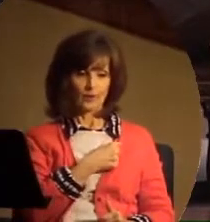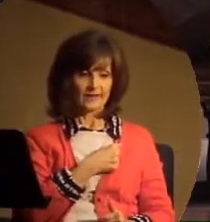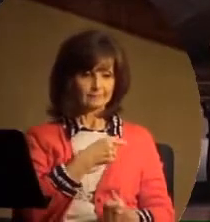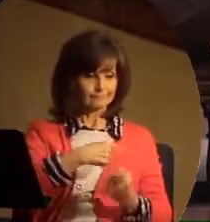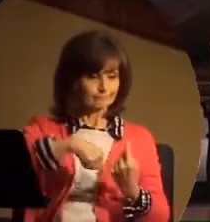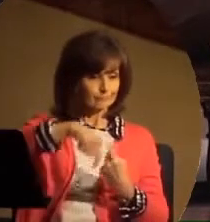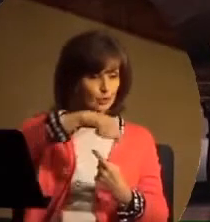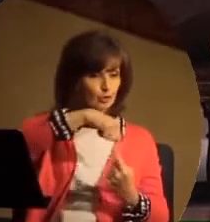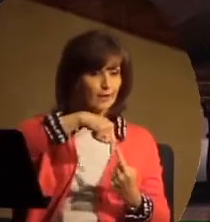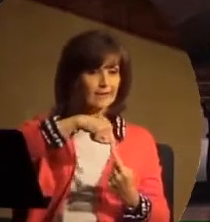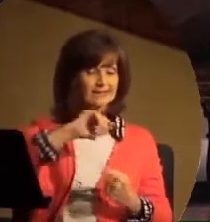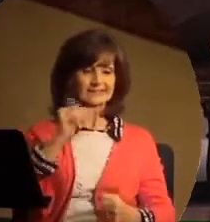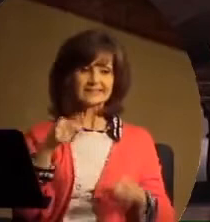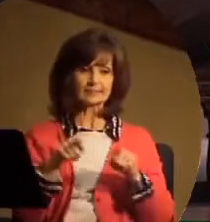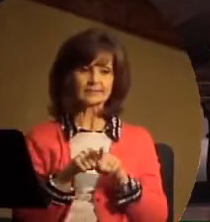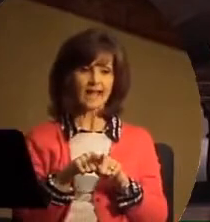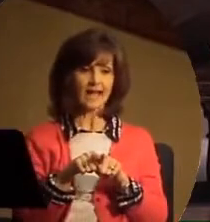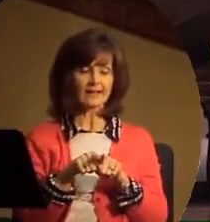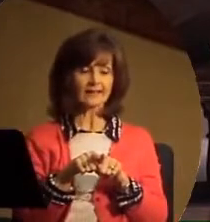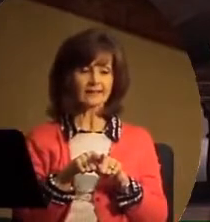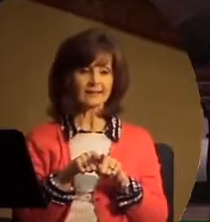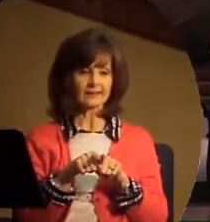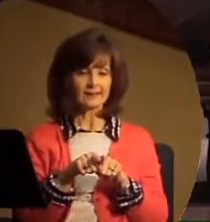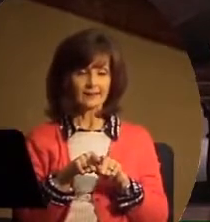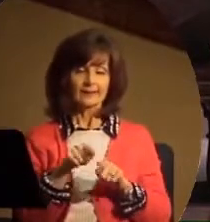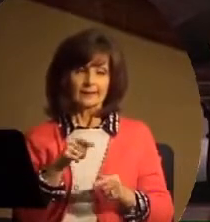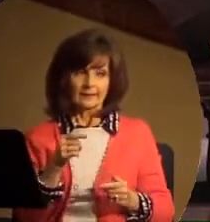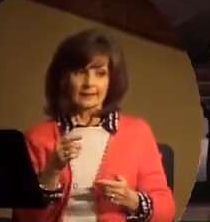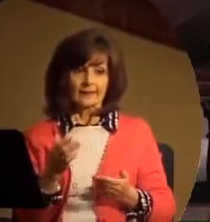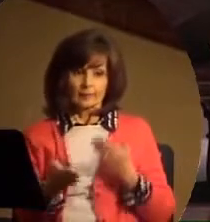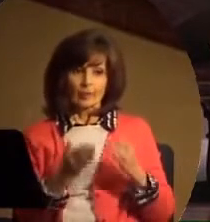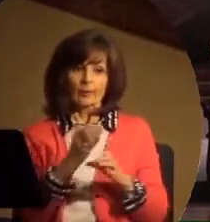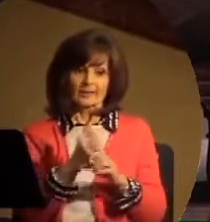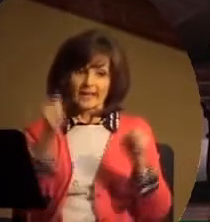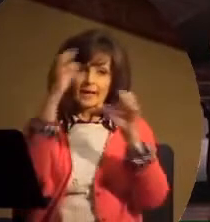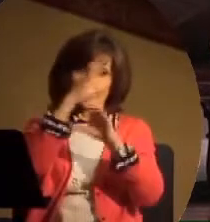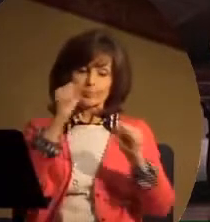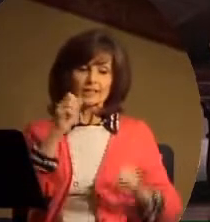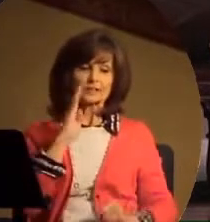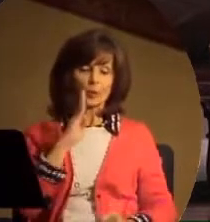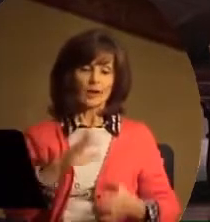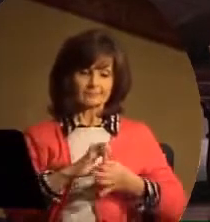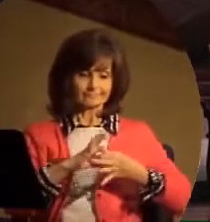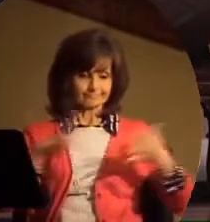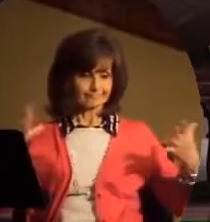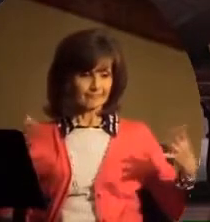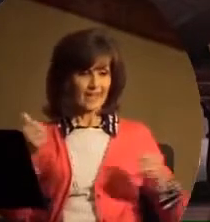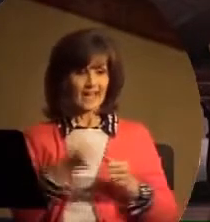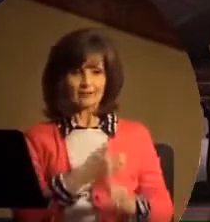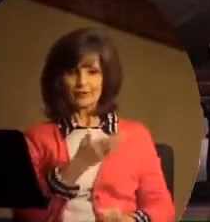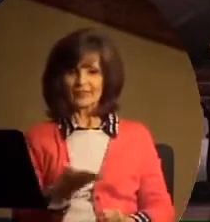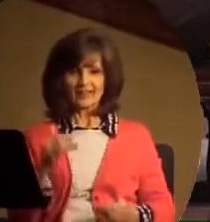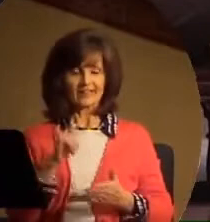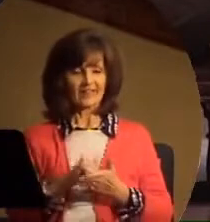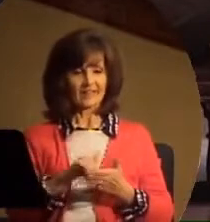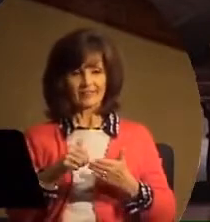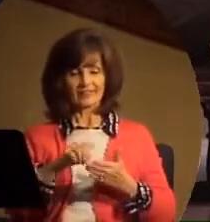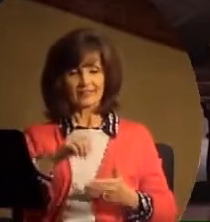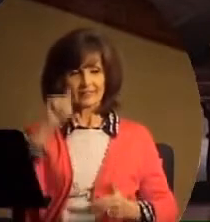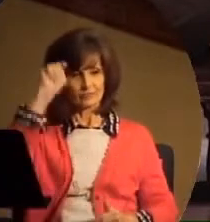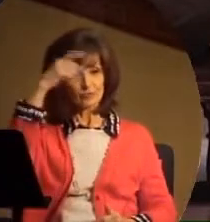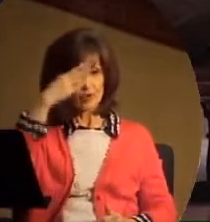around. And it seems like we're getting ready to get a president that's going to undo everything that he's just done.